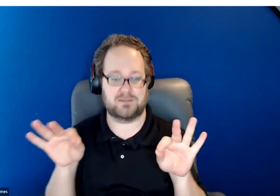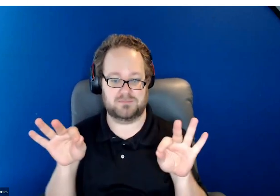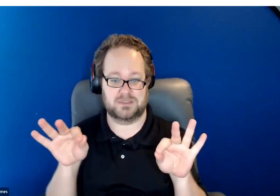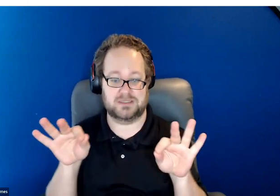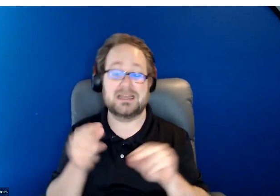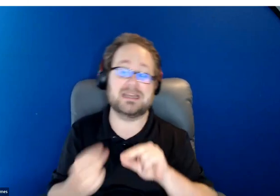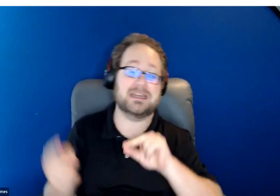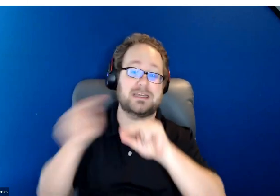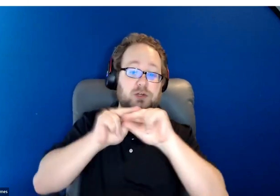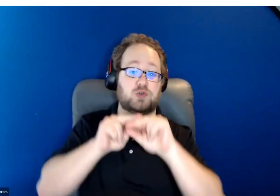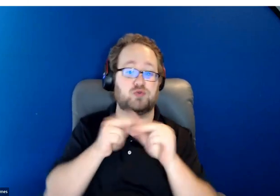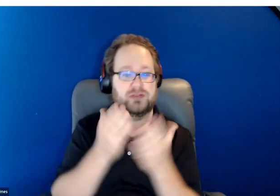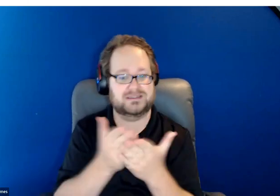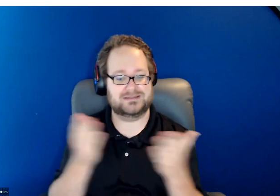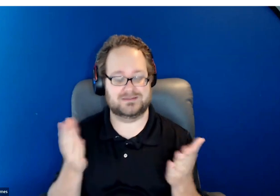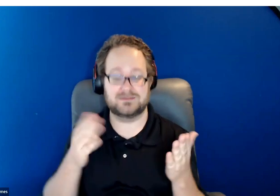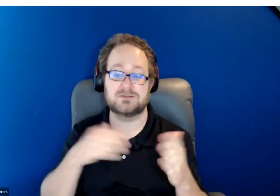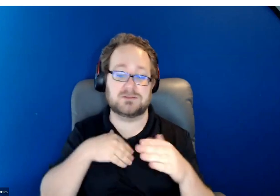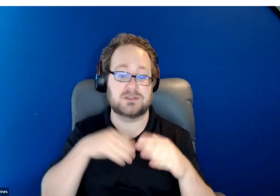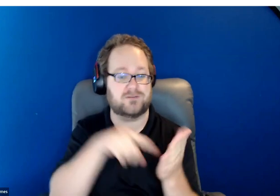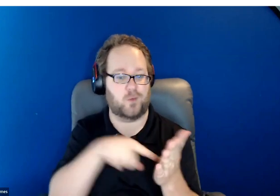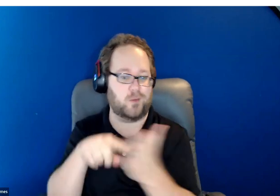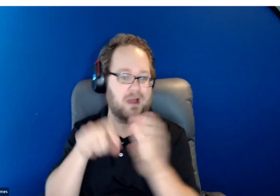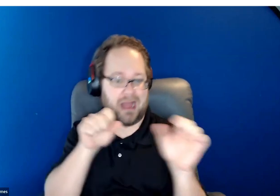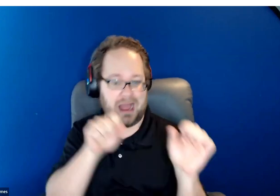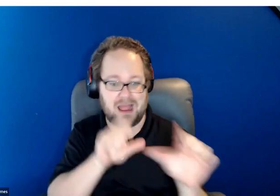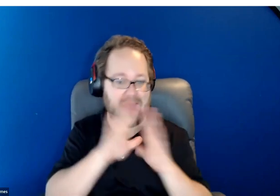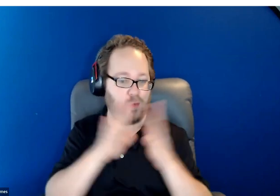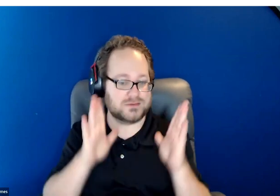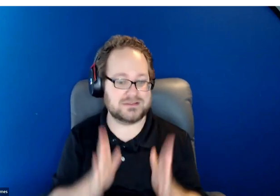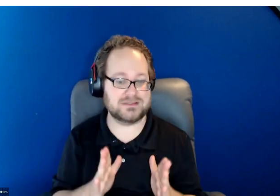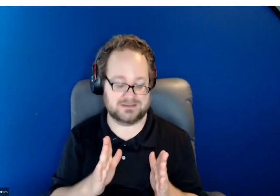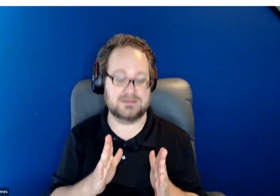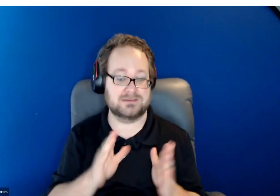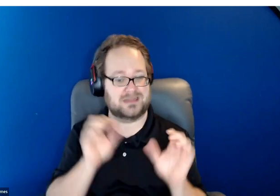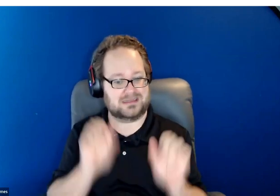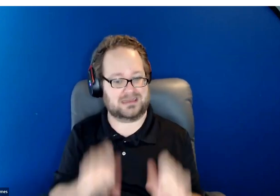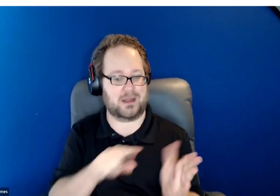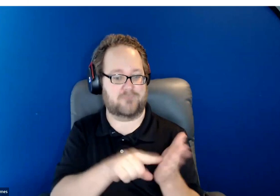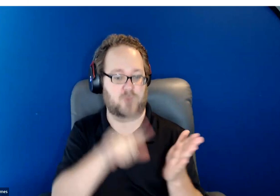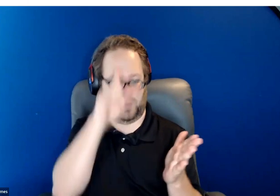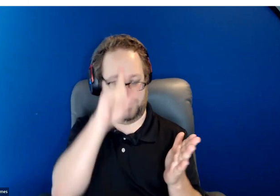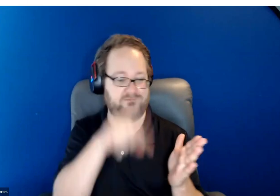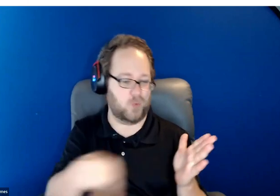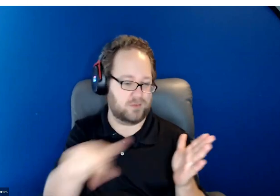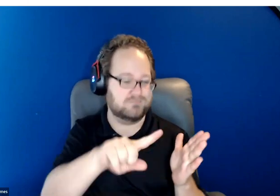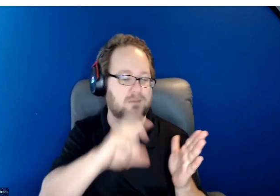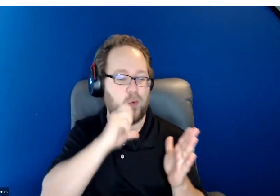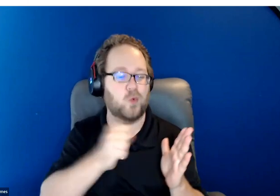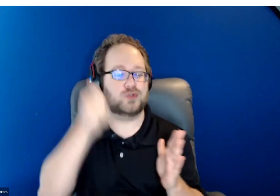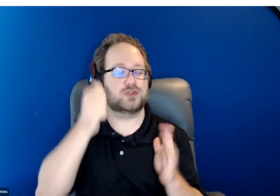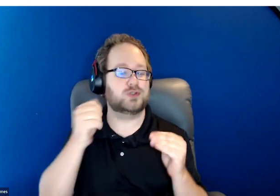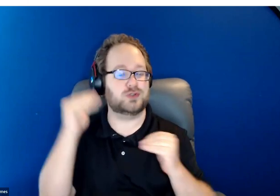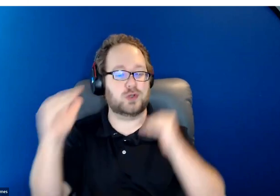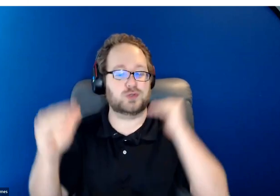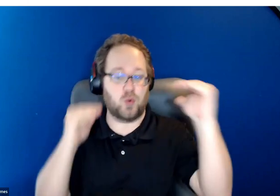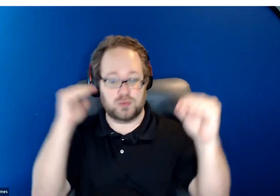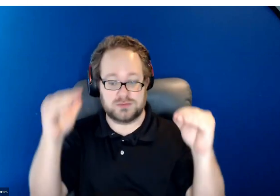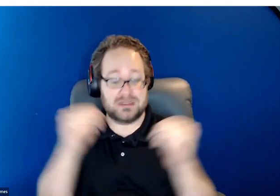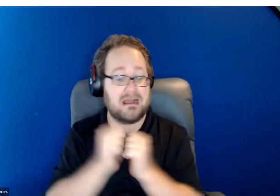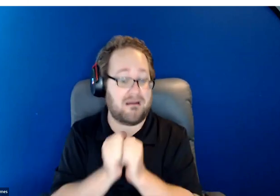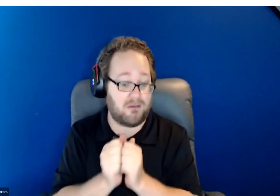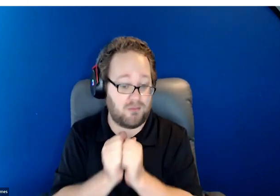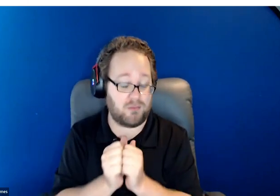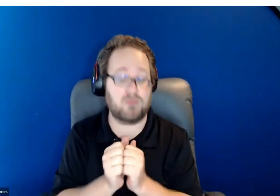of accessible, affordable rental and home ownership opportunities for older adults by expanding and streamlining